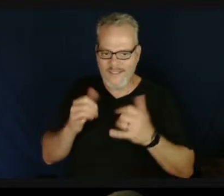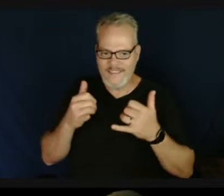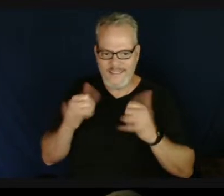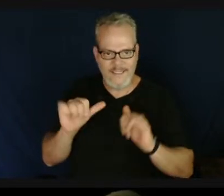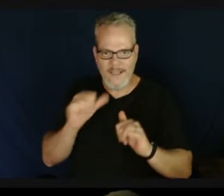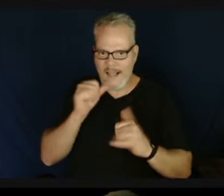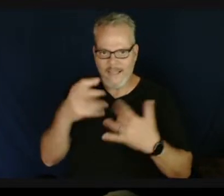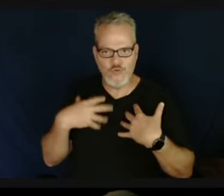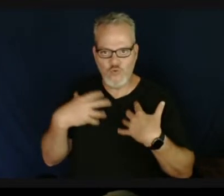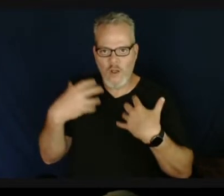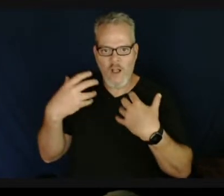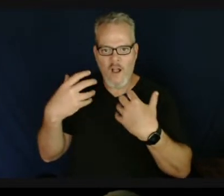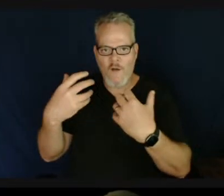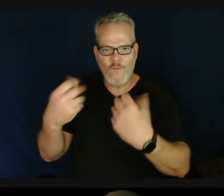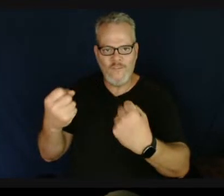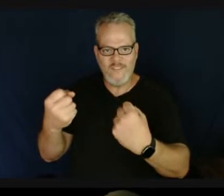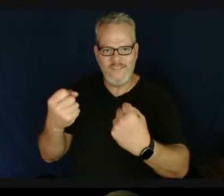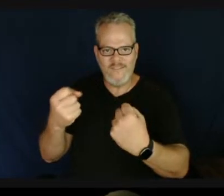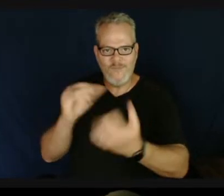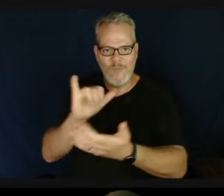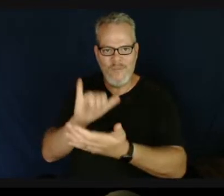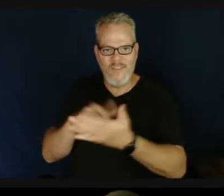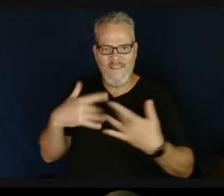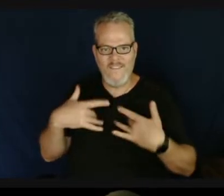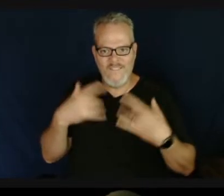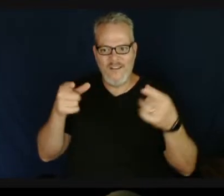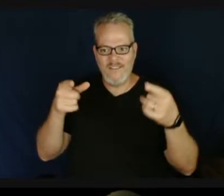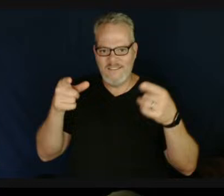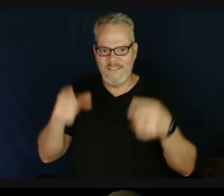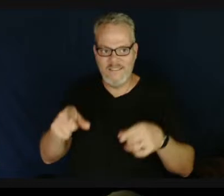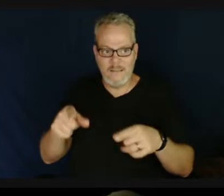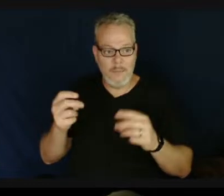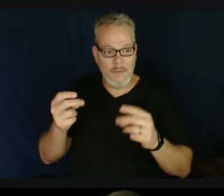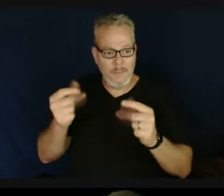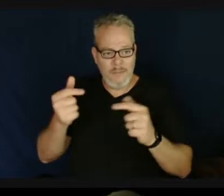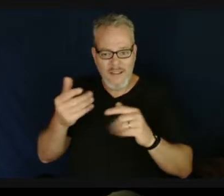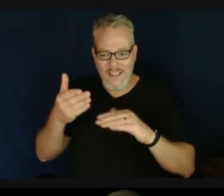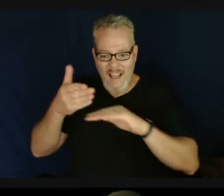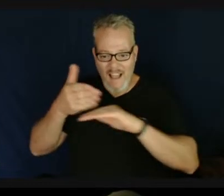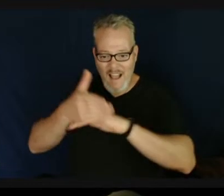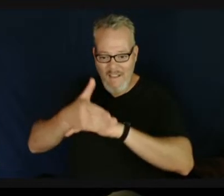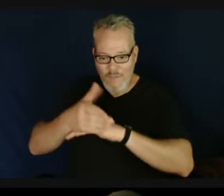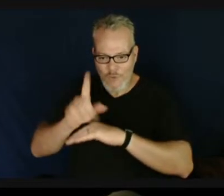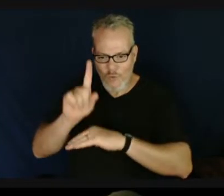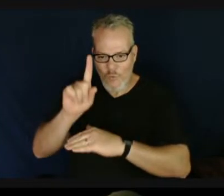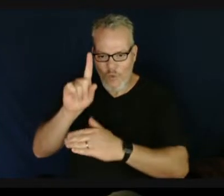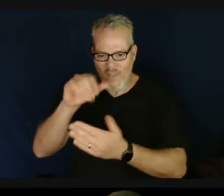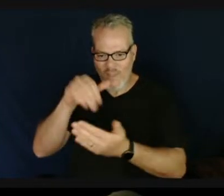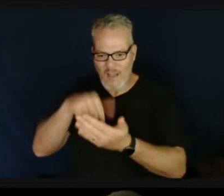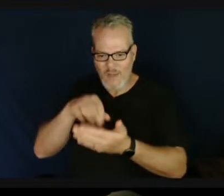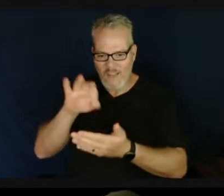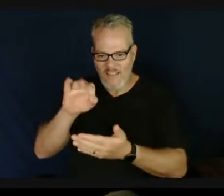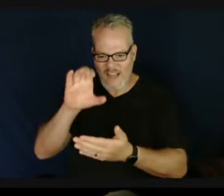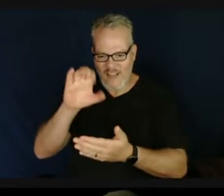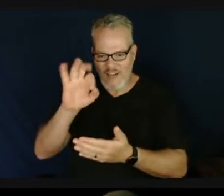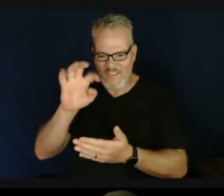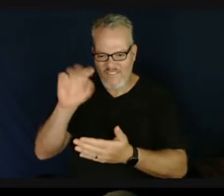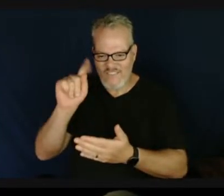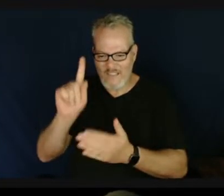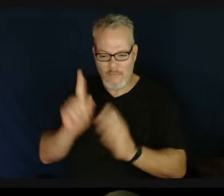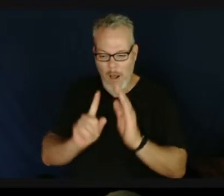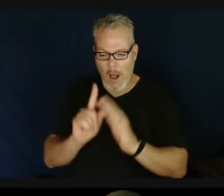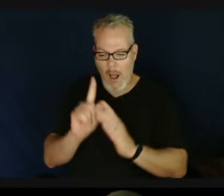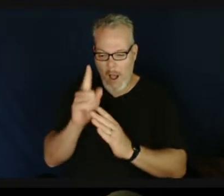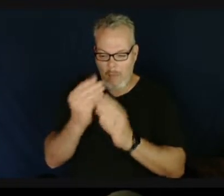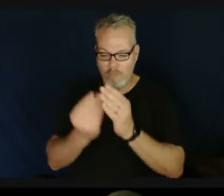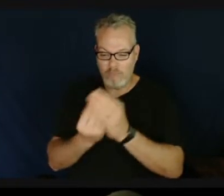the one that followed. But immediately after that 1,900 foot high fountain, note large masses of spatter